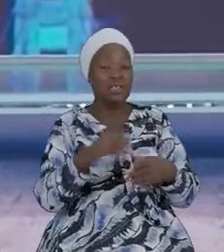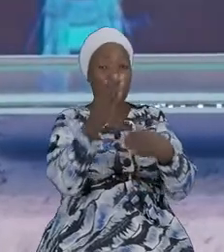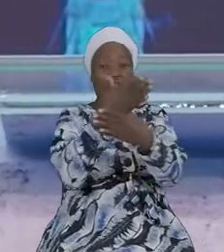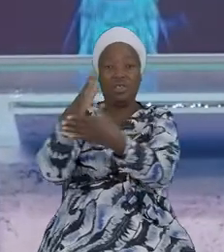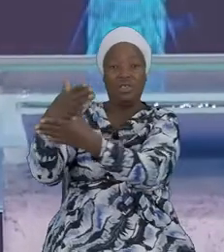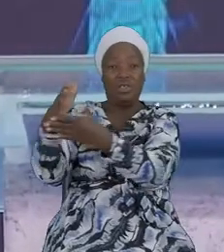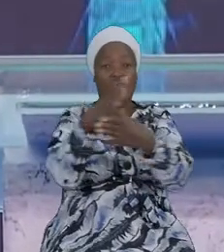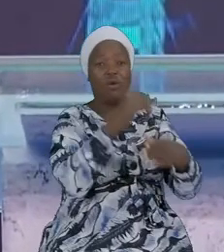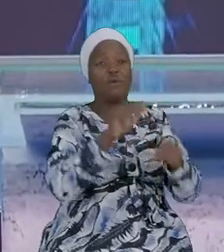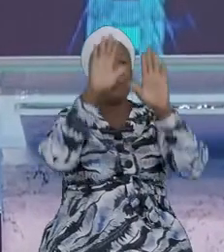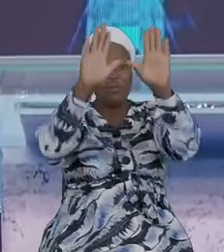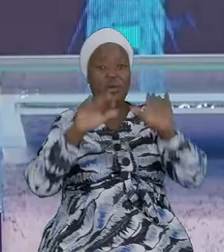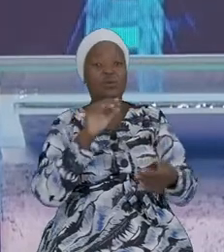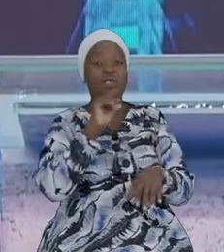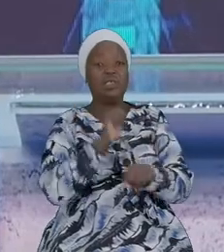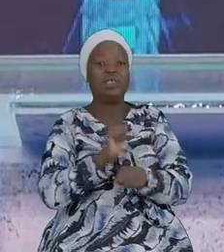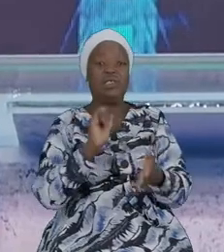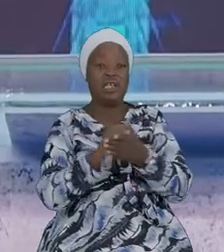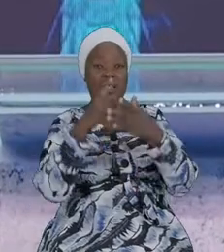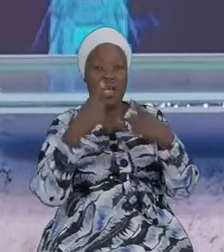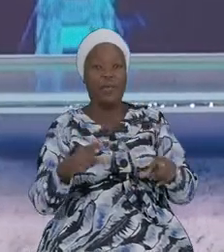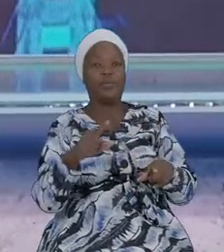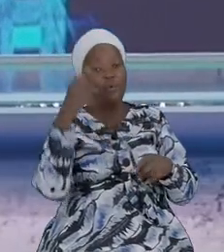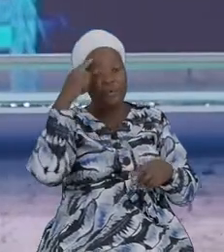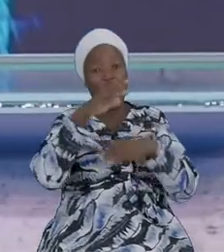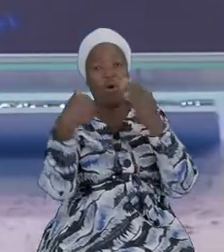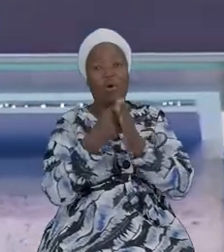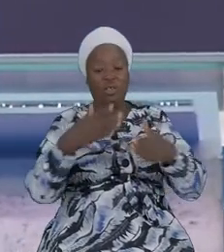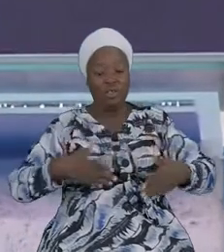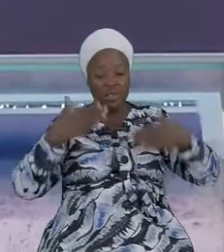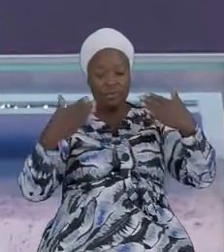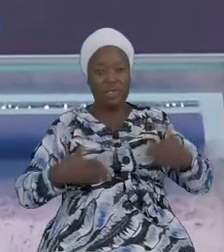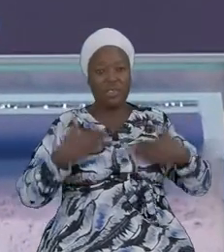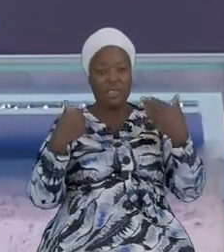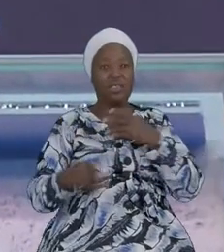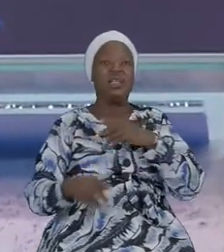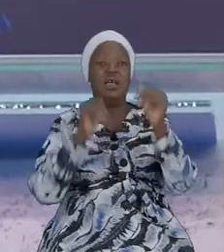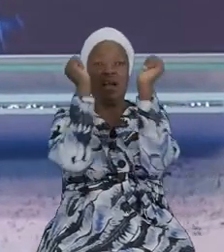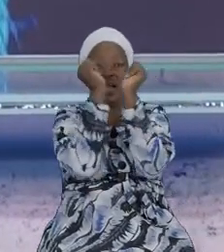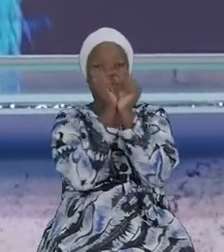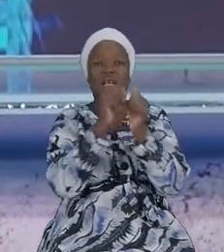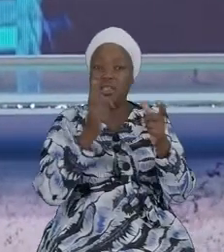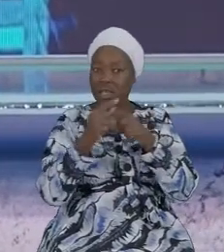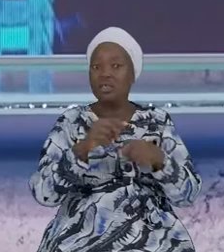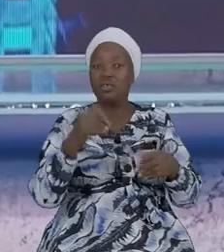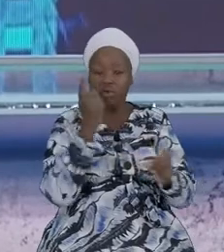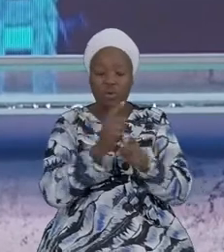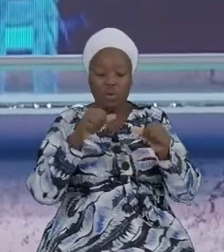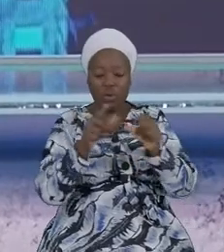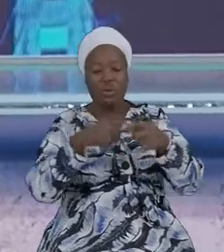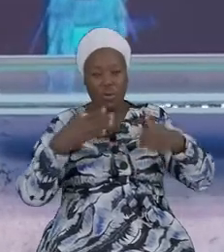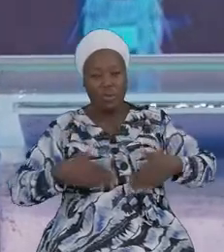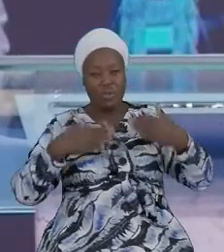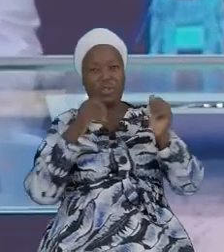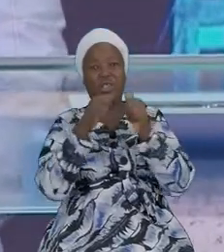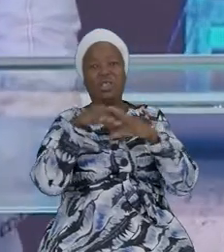reverberating miracle for rejoicing captives. Always rejoice, rejoice in the Lord. I say unto